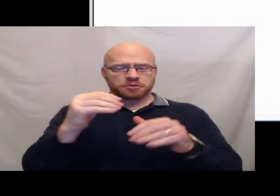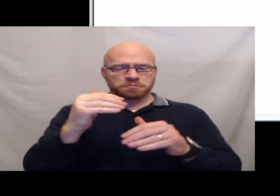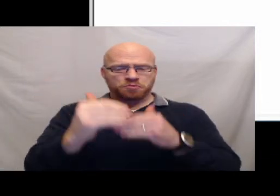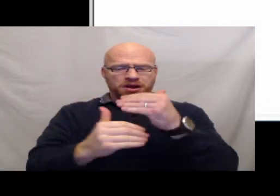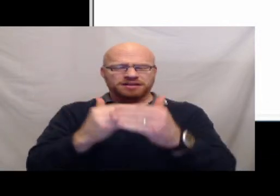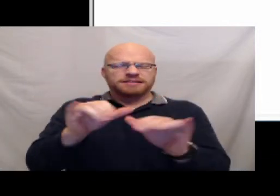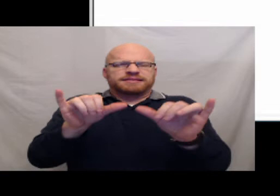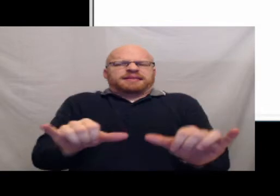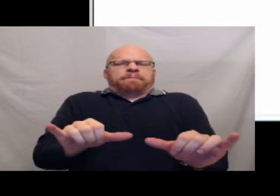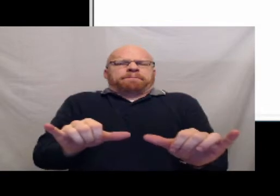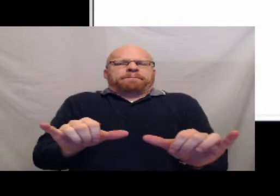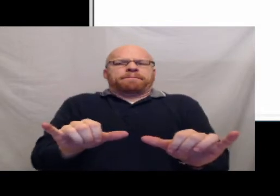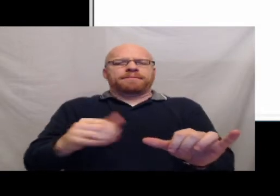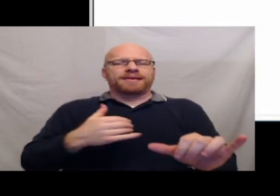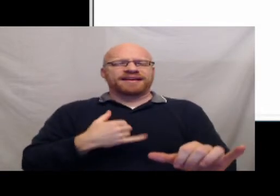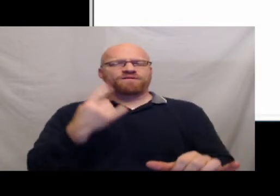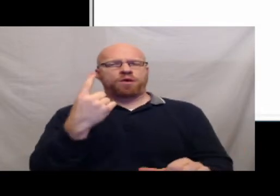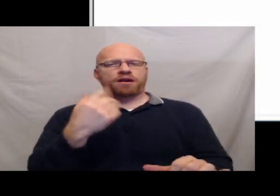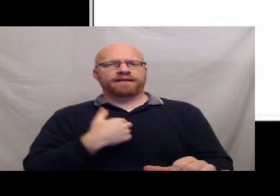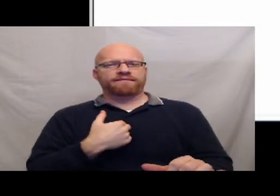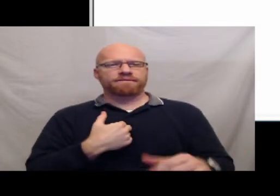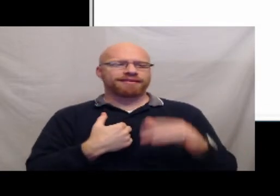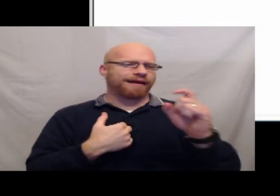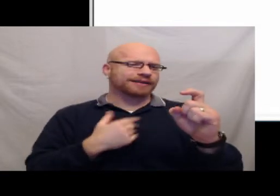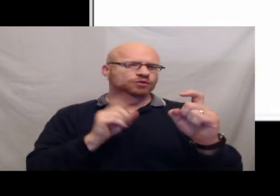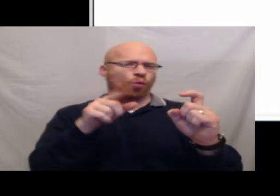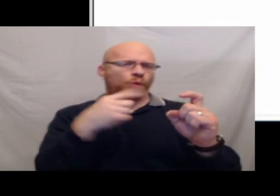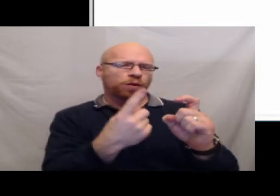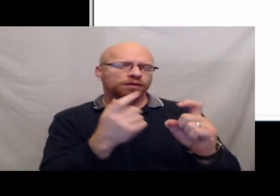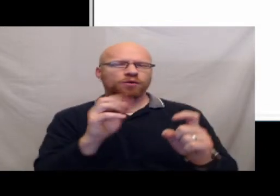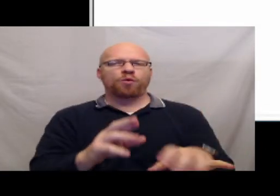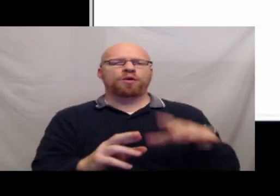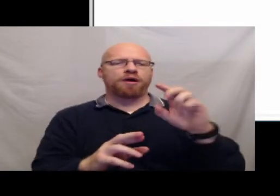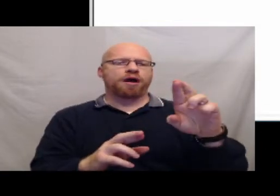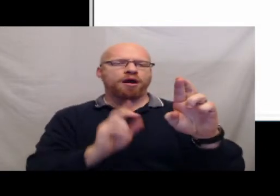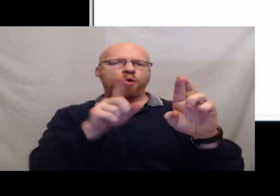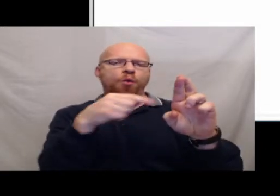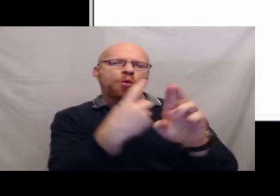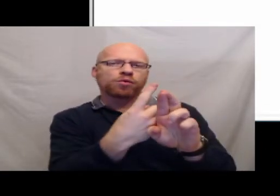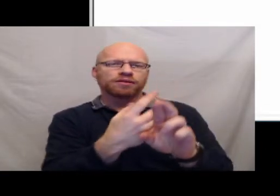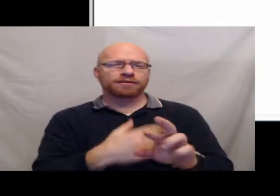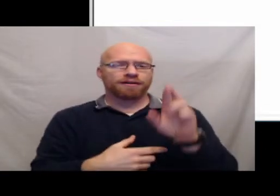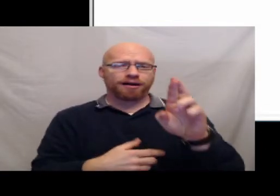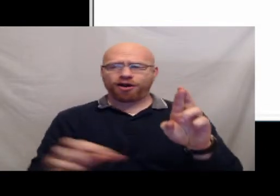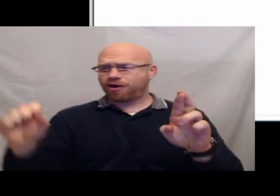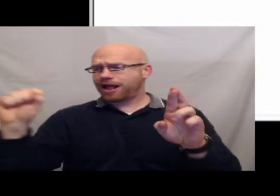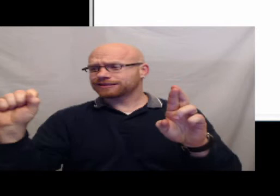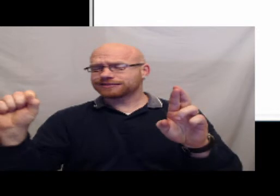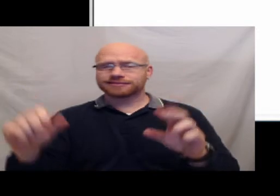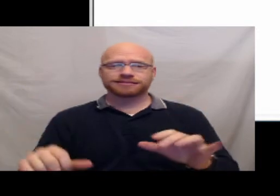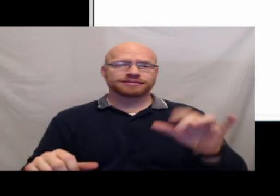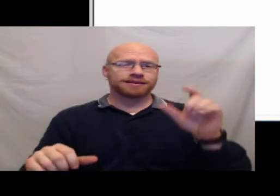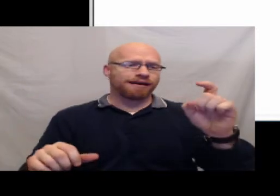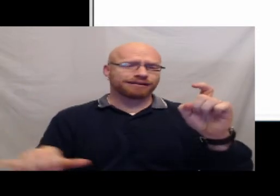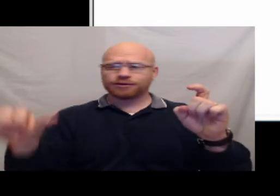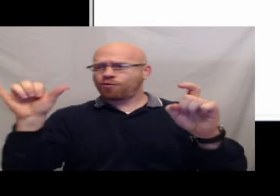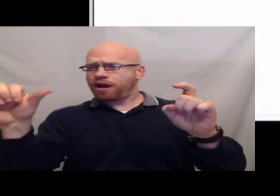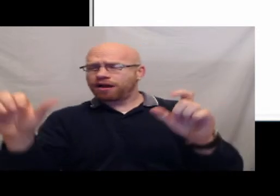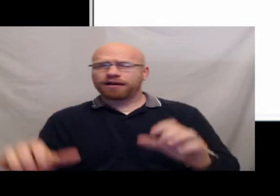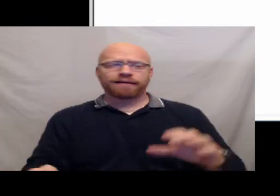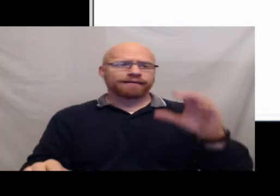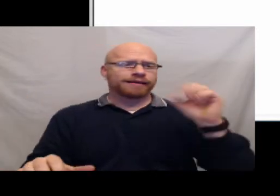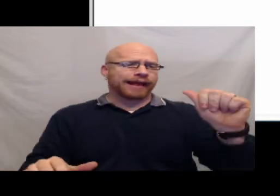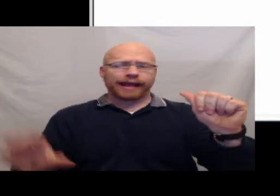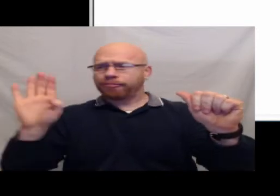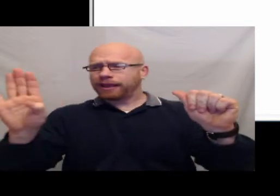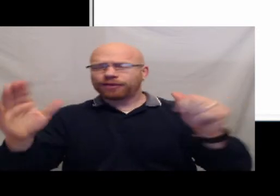When we have two variables, it doesn't change our process. Either if we have x only or y only